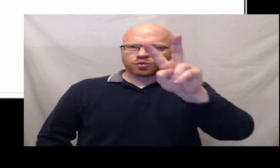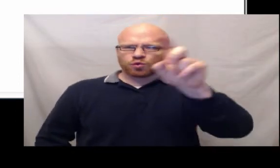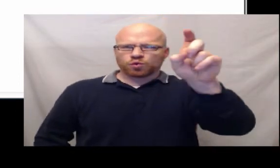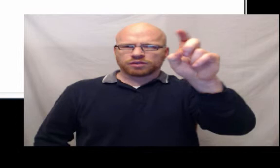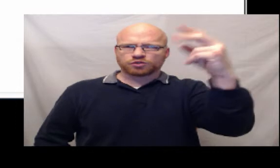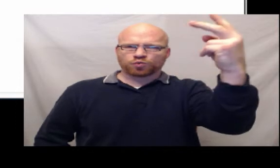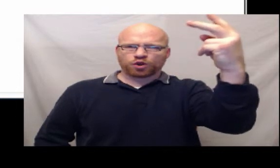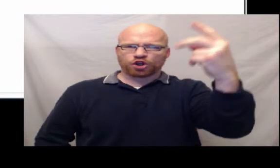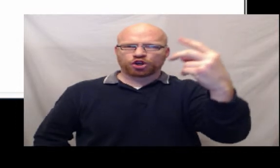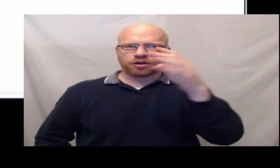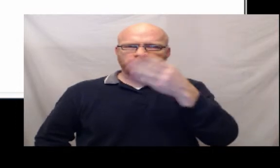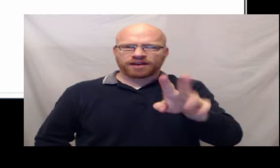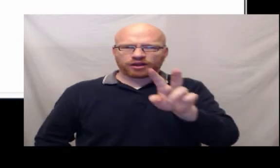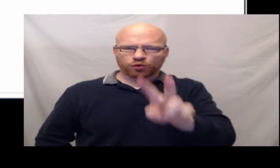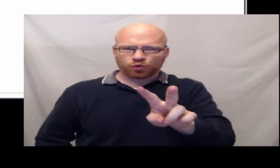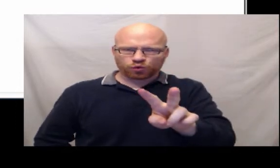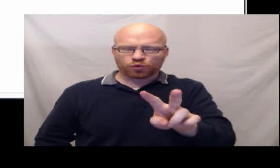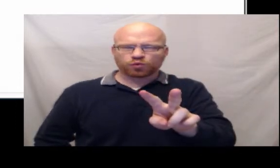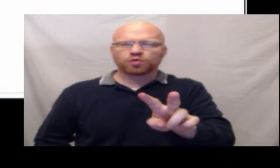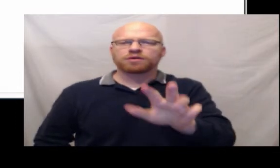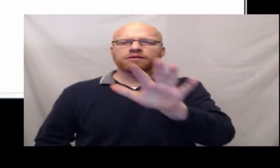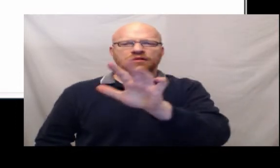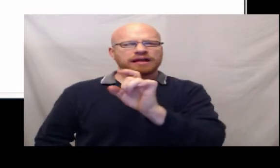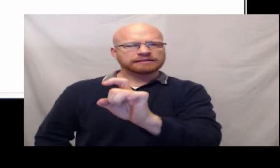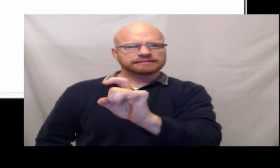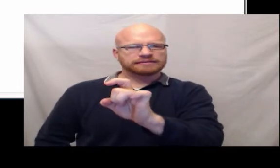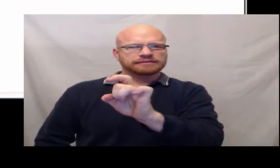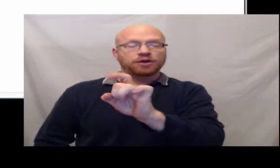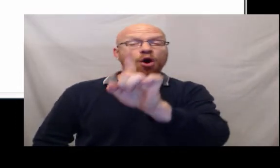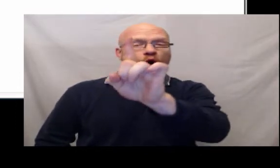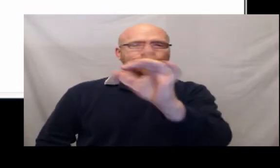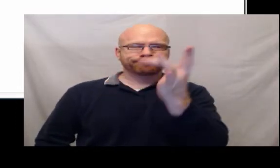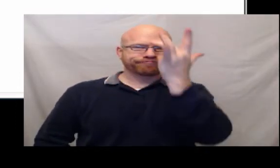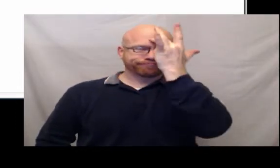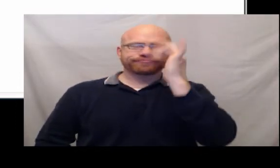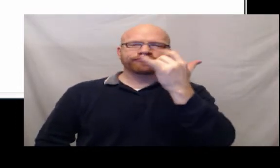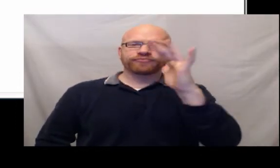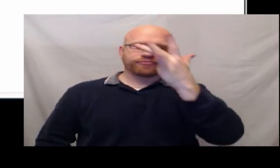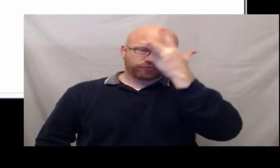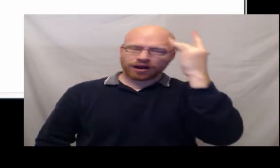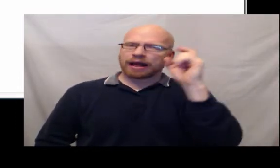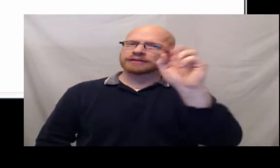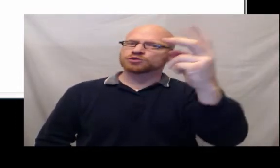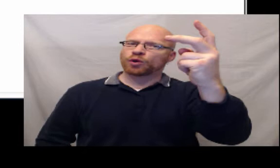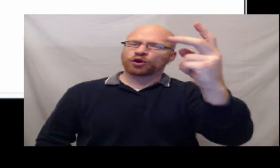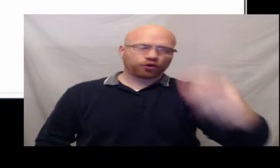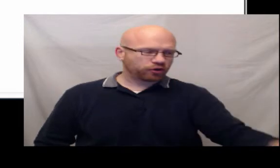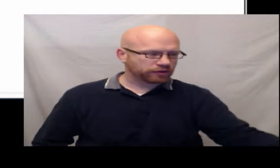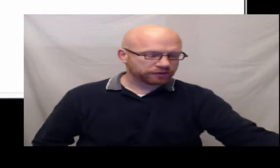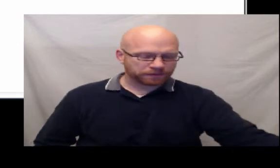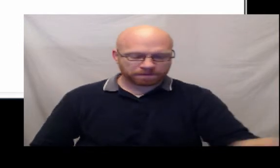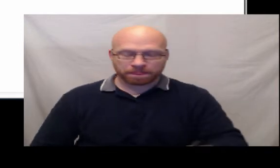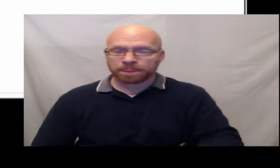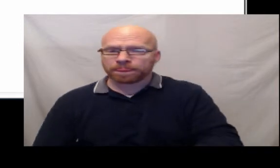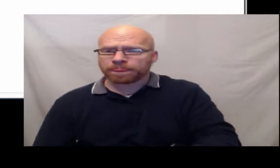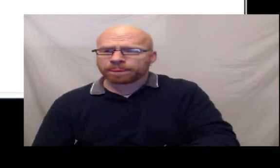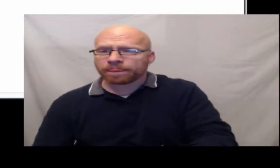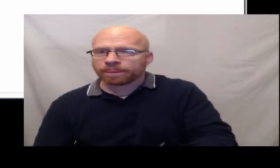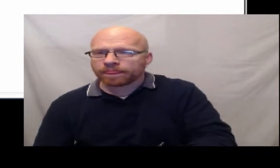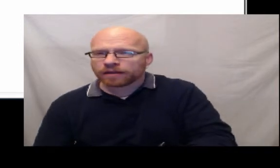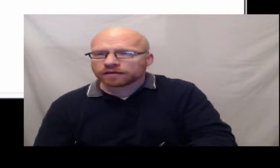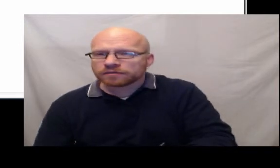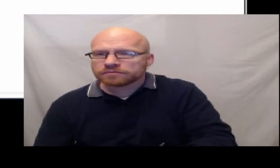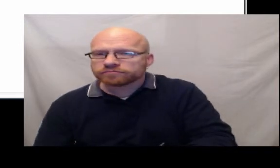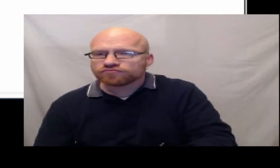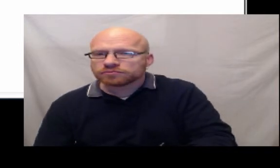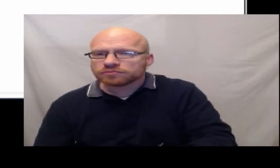Okay, now we can see 2x squared divided by 2 is x. Oh, I'm sorry, I forgot my